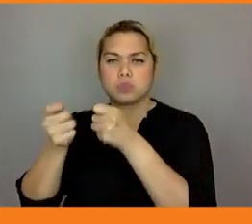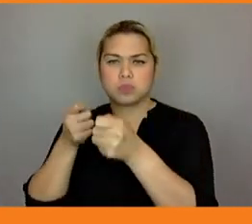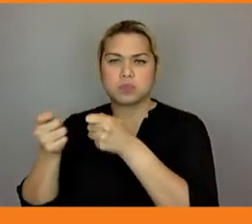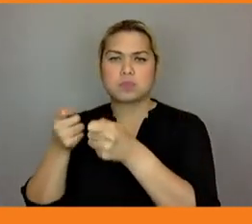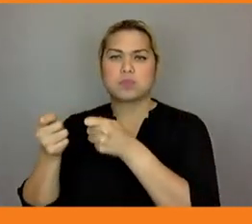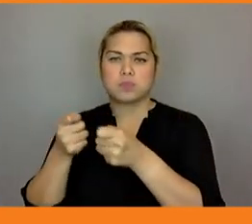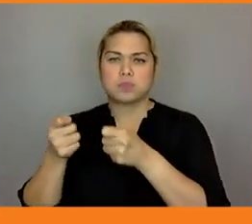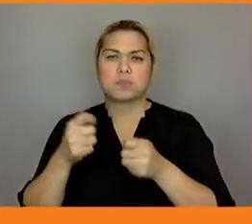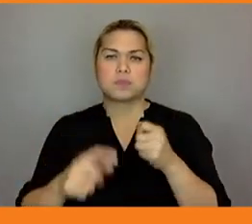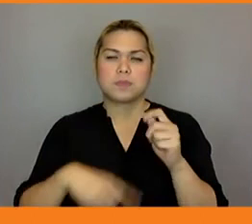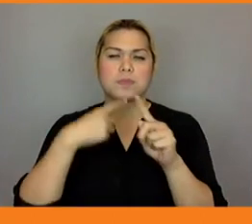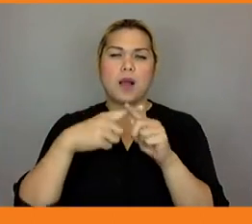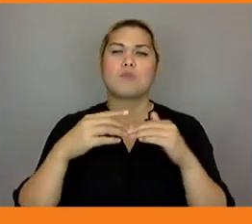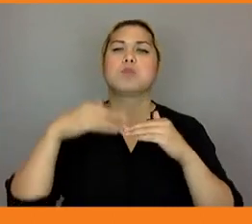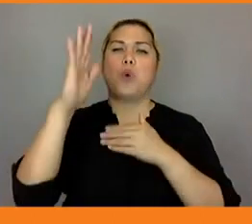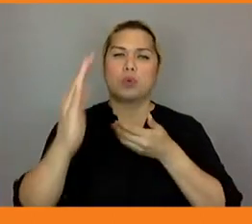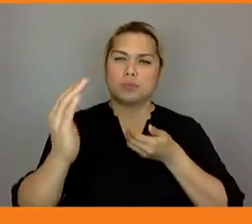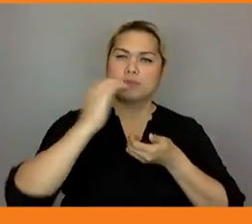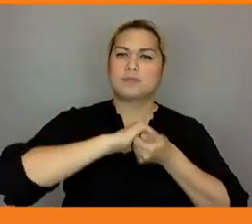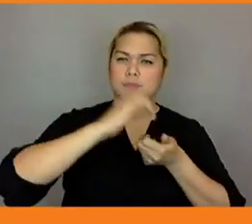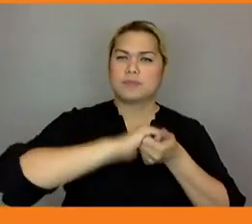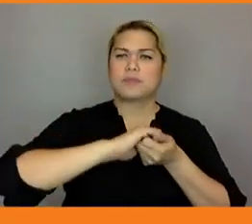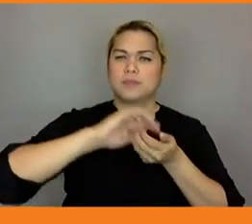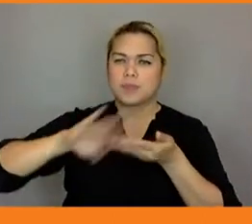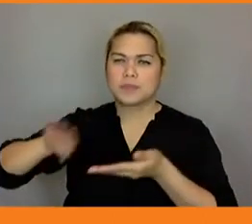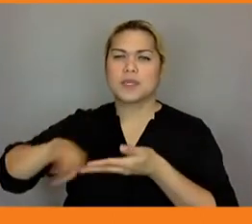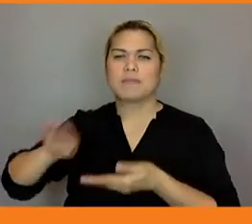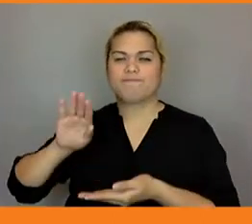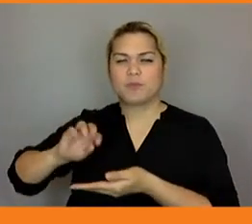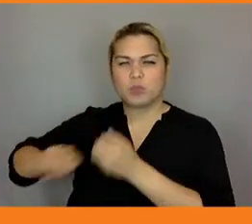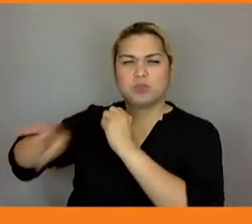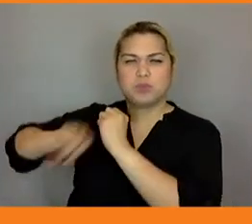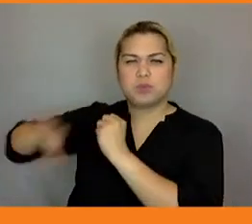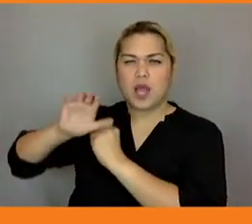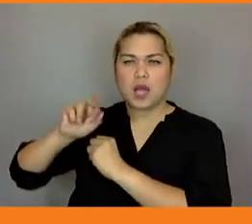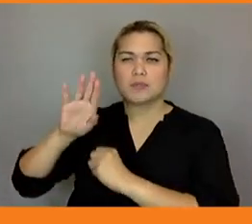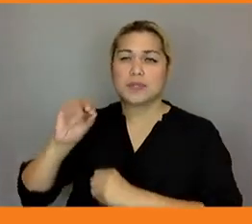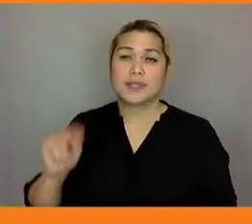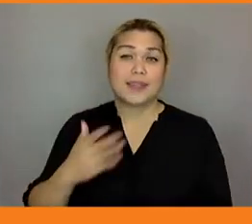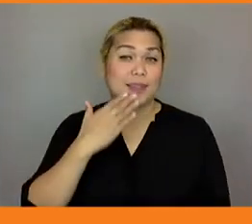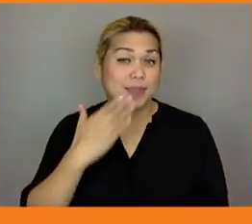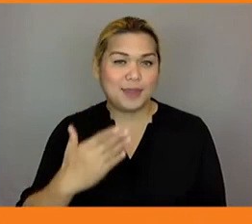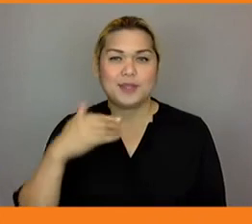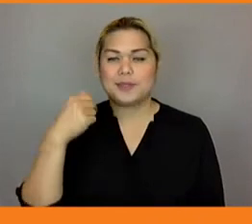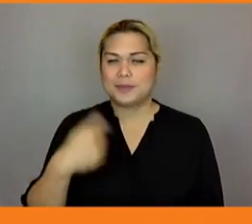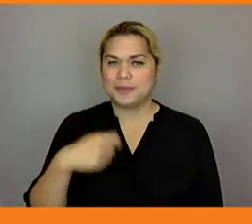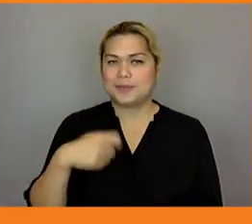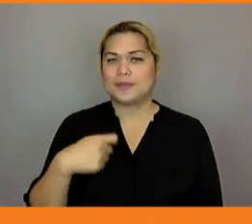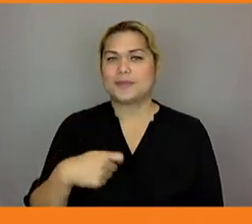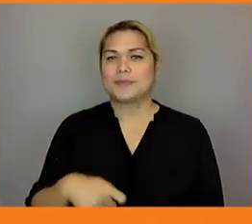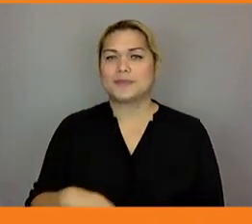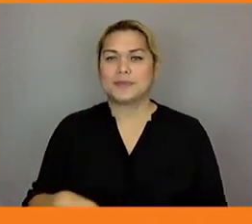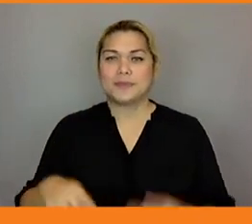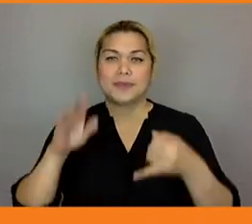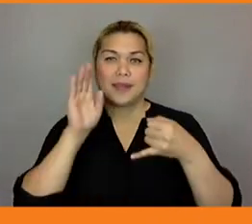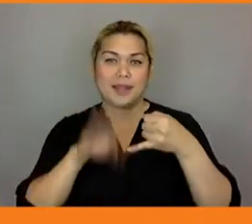emissions. Thank you. Thank you, Mr. President. We have 1 minute left, and I have one quick question